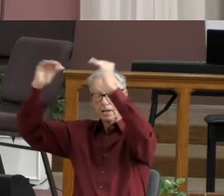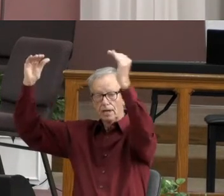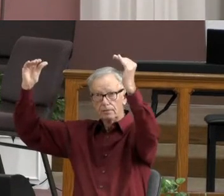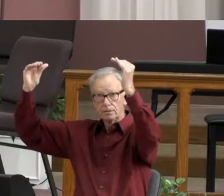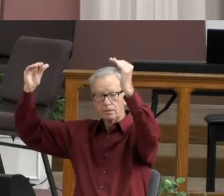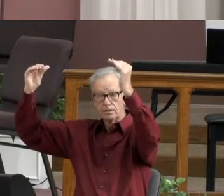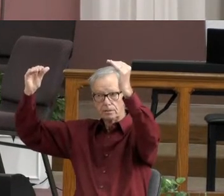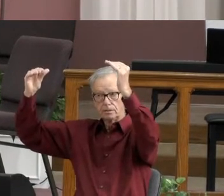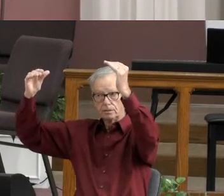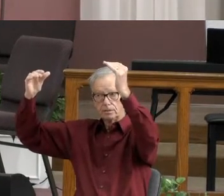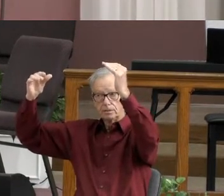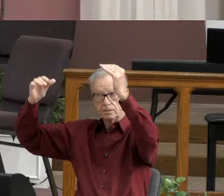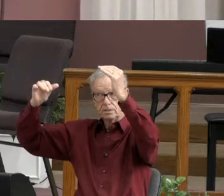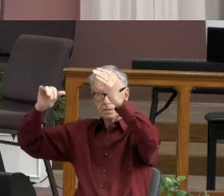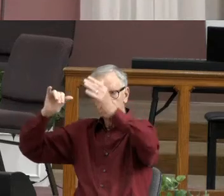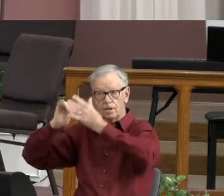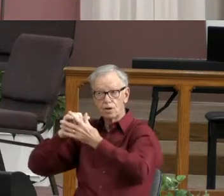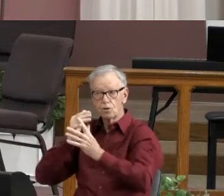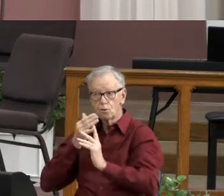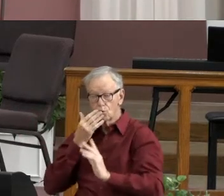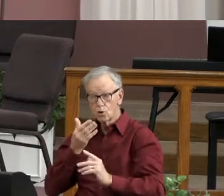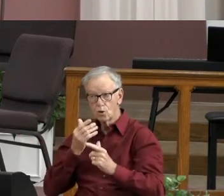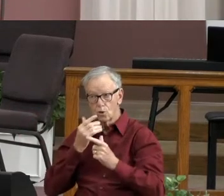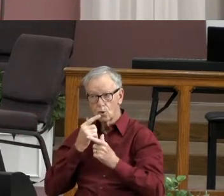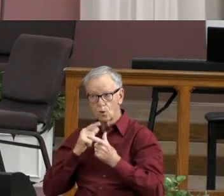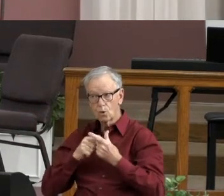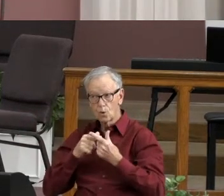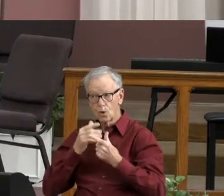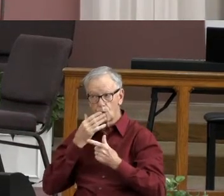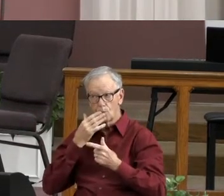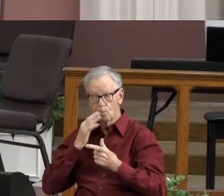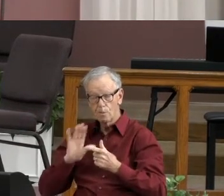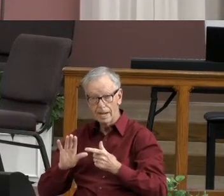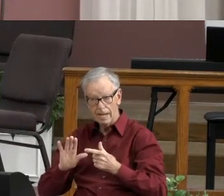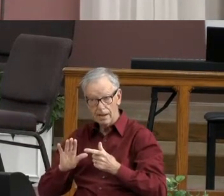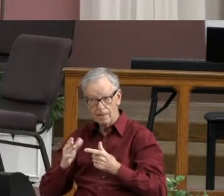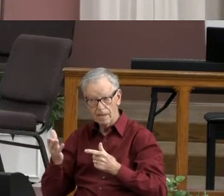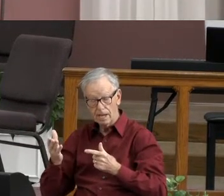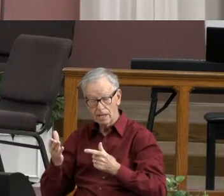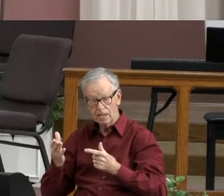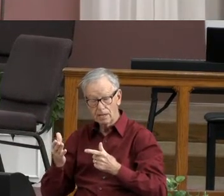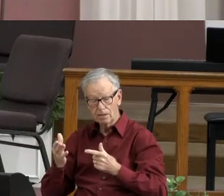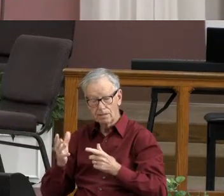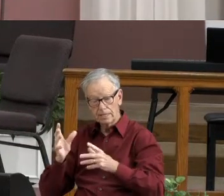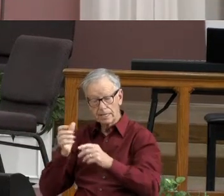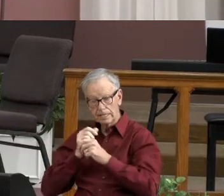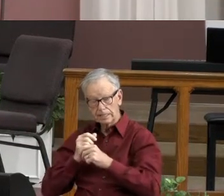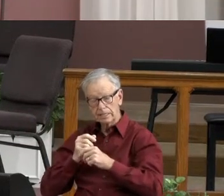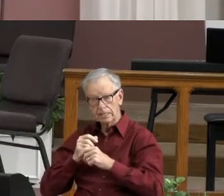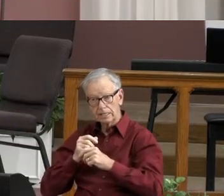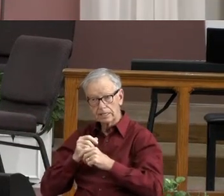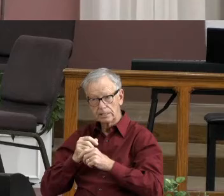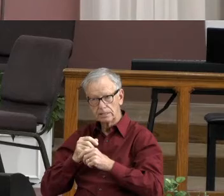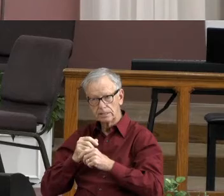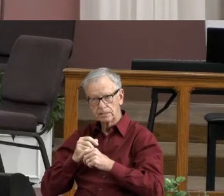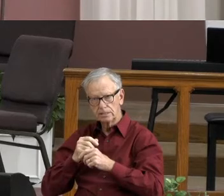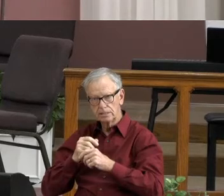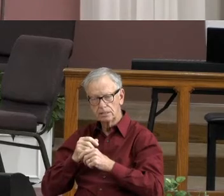Now, is that a good or a bad thing? Well, in itself, if you just take that phrase, you could play it either way.